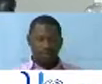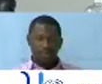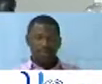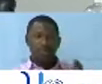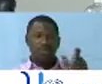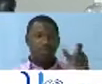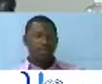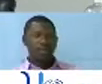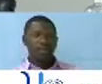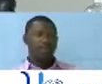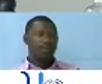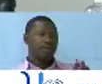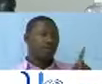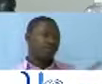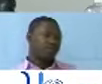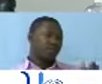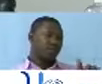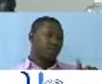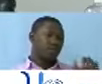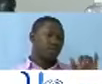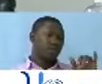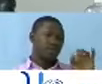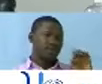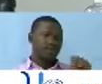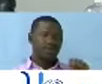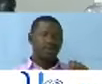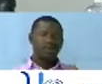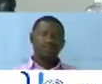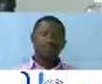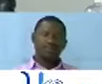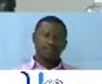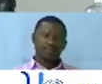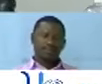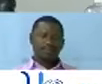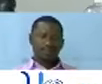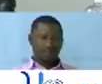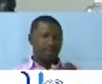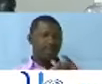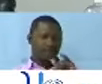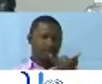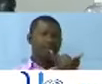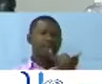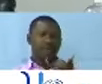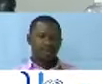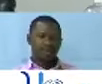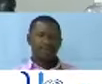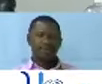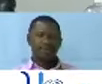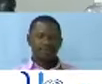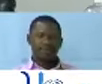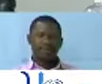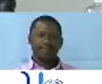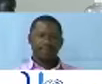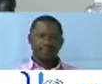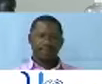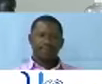tam waralon nako di japp bi nga xamne mom lañ japp ci lawyer bu mak bobu Gay yes well